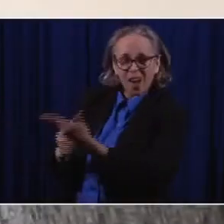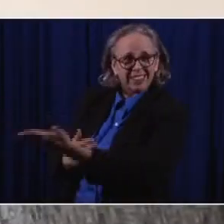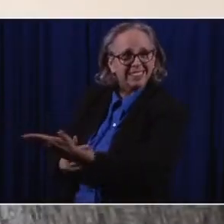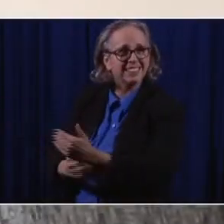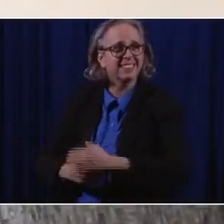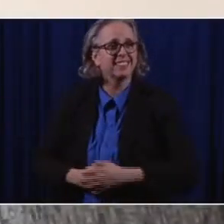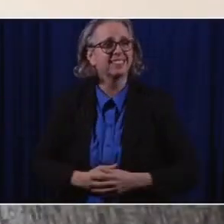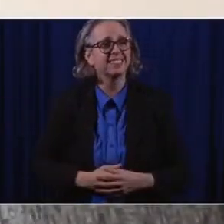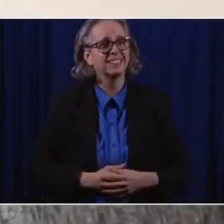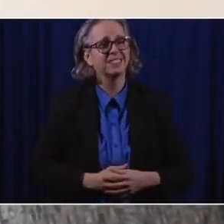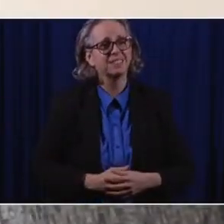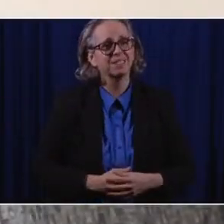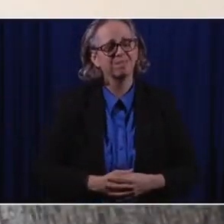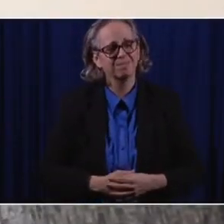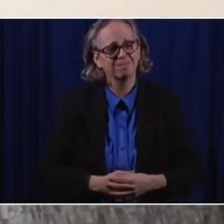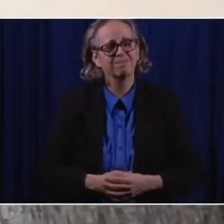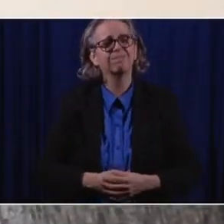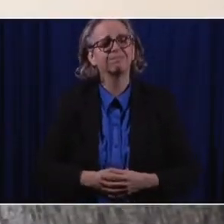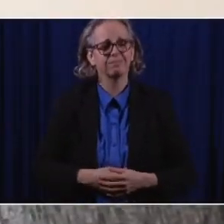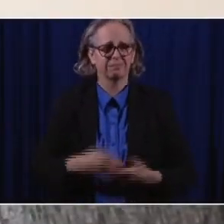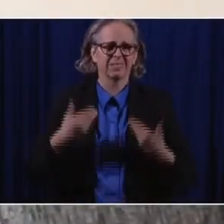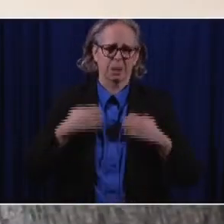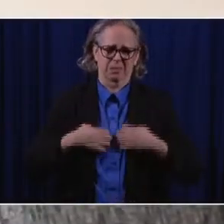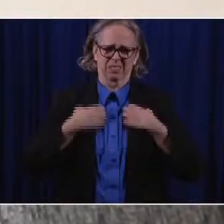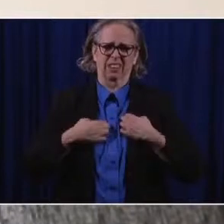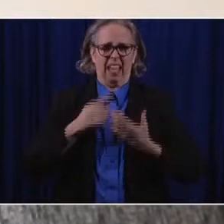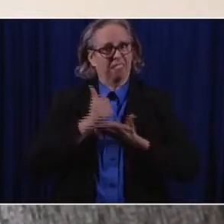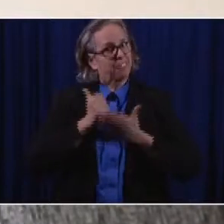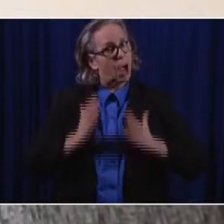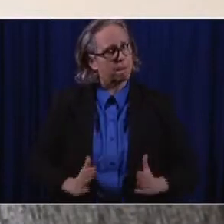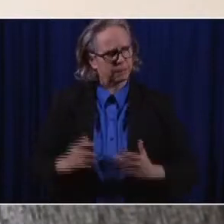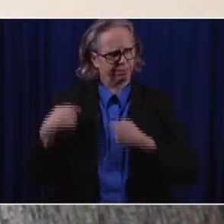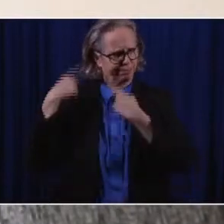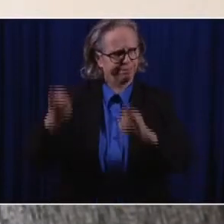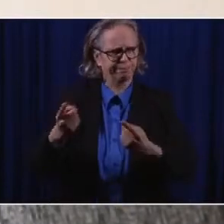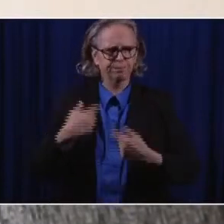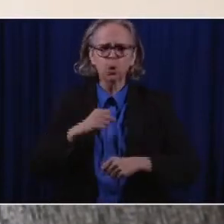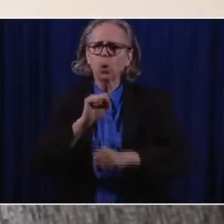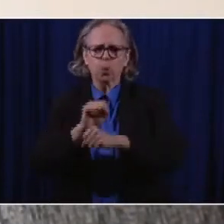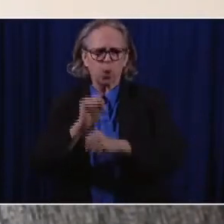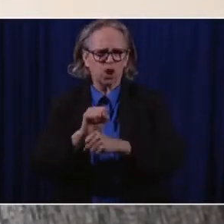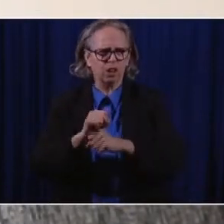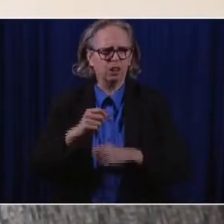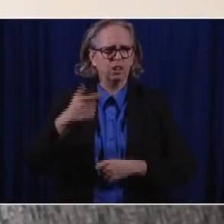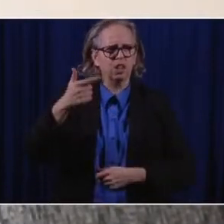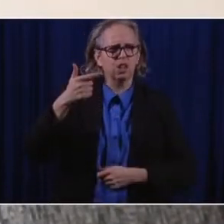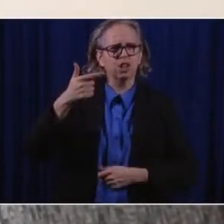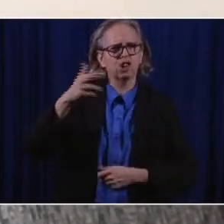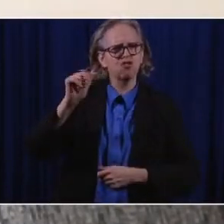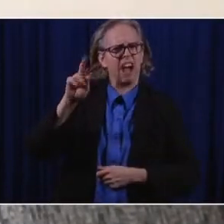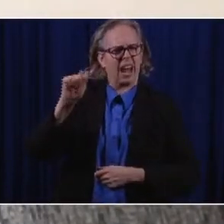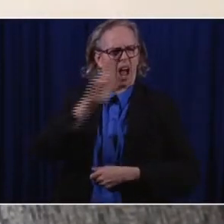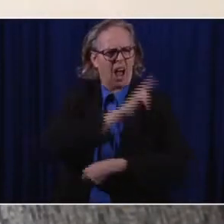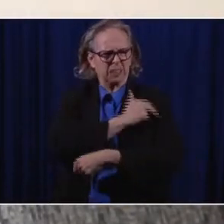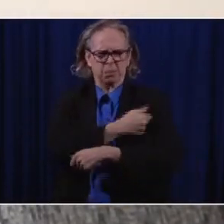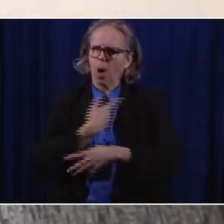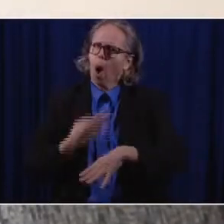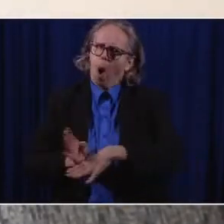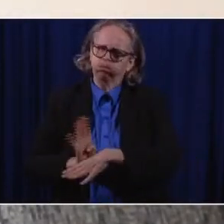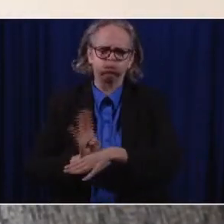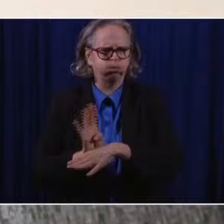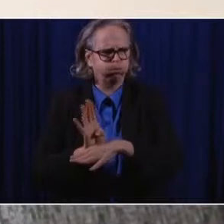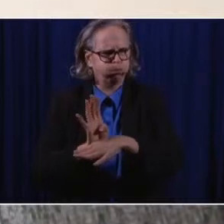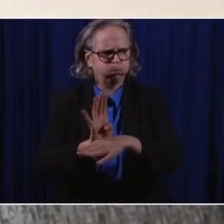So being a respiratory therapist at Grant, we're very busy. So for 8 months, taking care